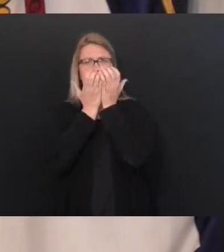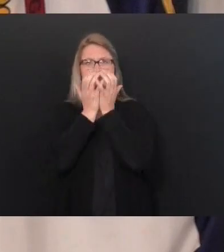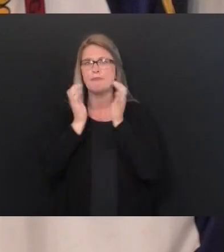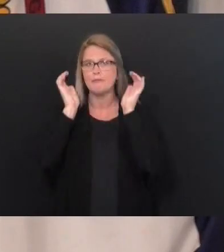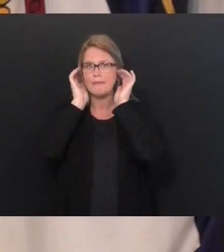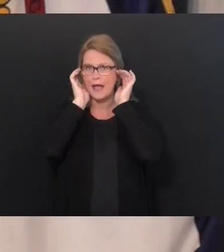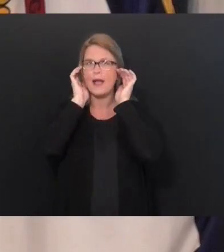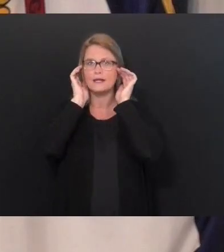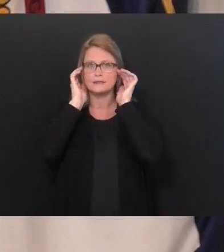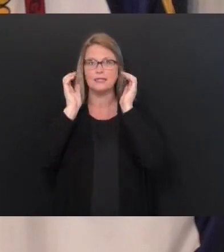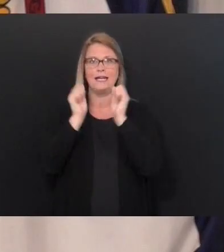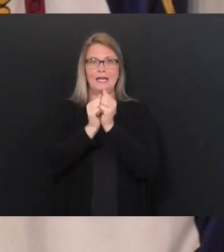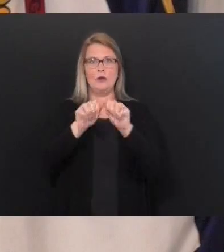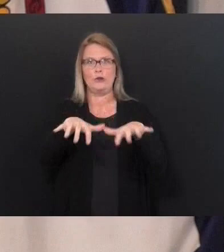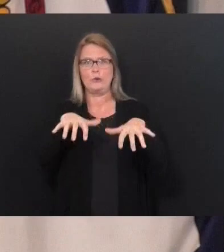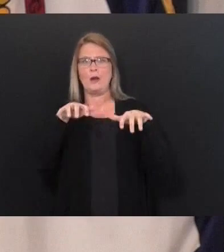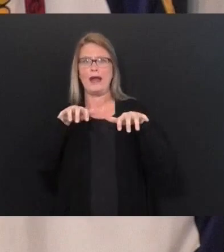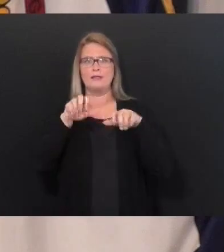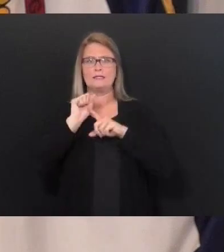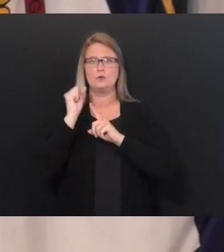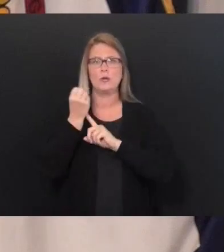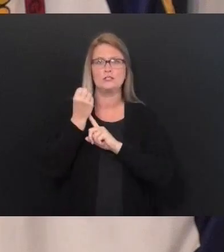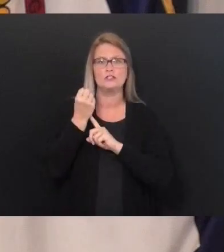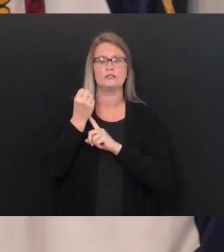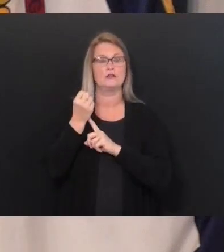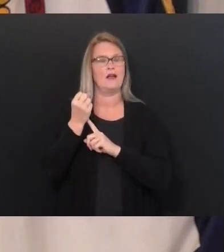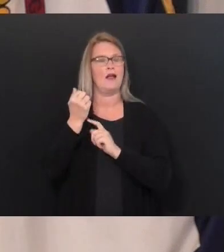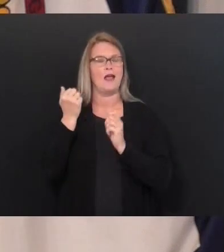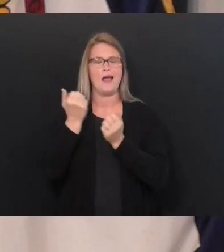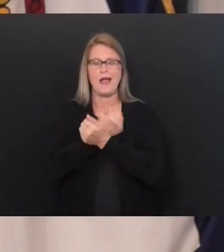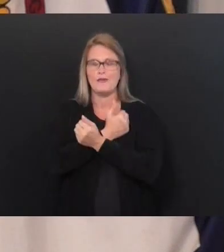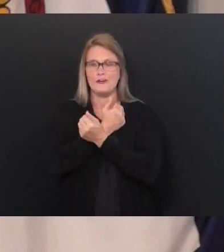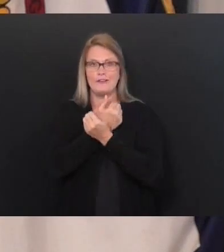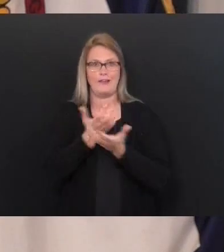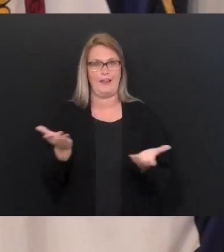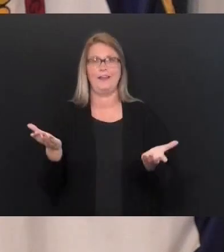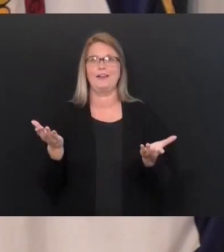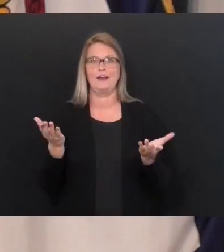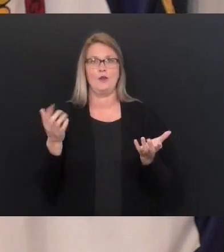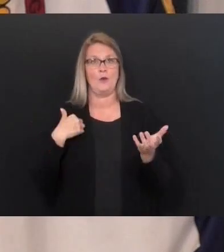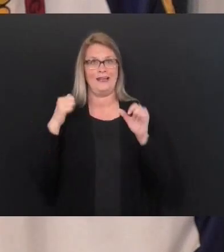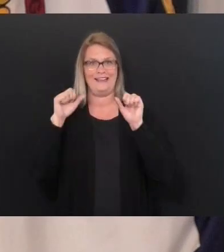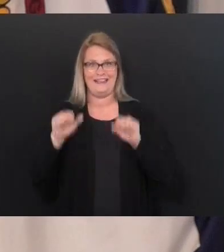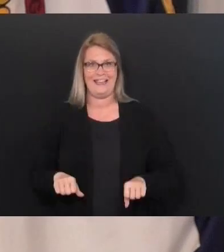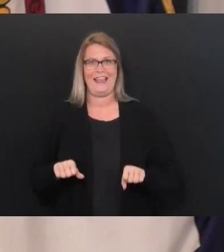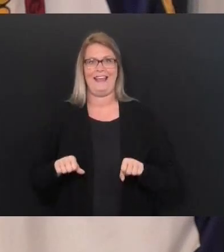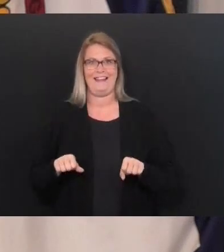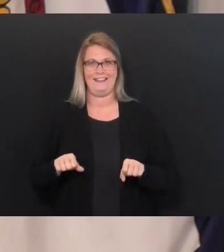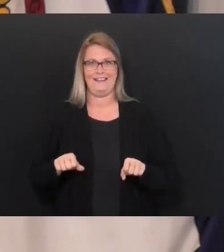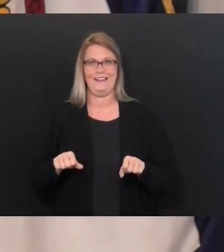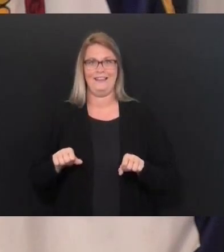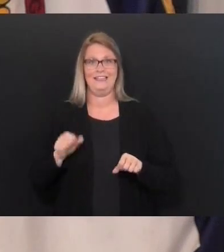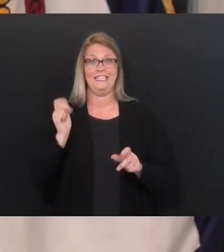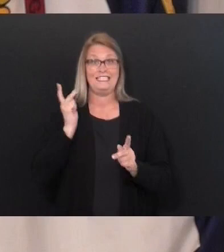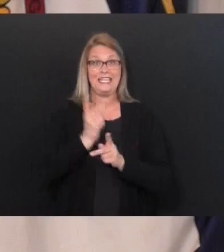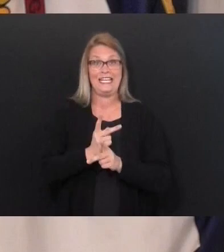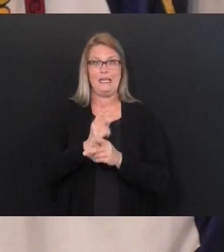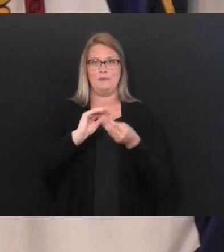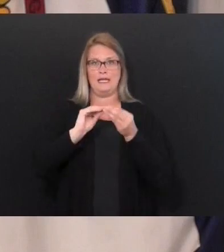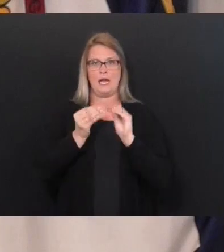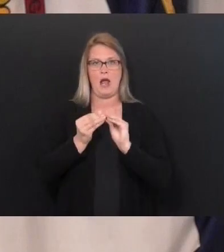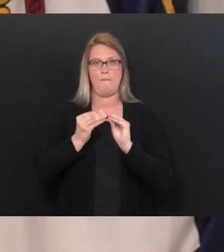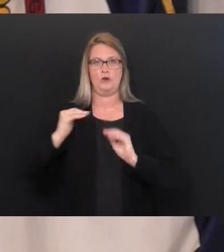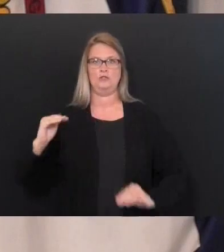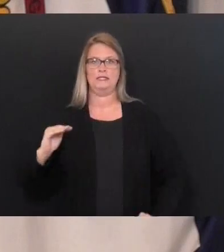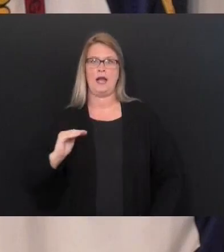crowded situations and everything. We do all the things that we can do to keep our trend numbers going the